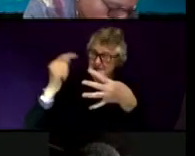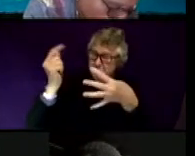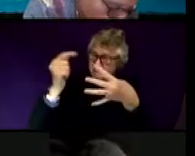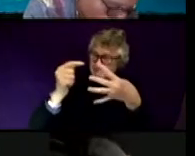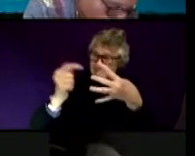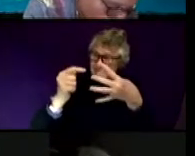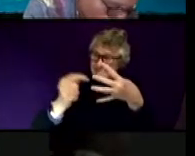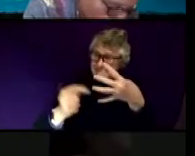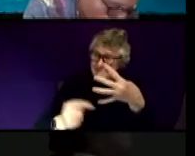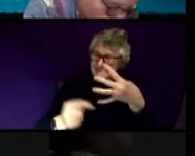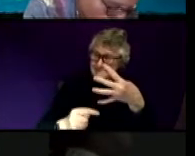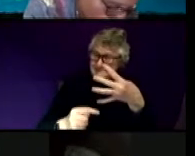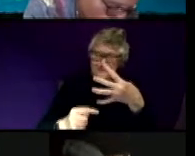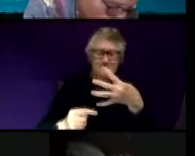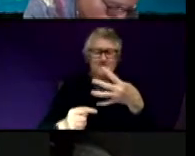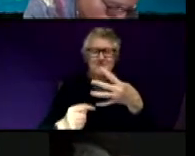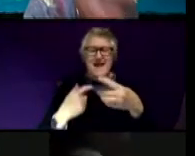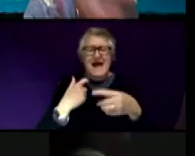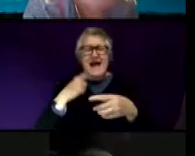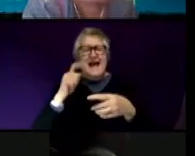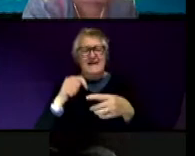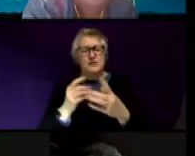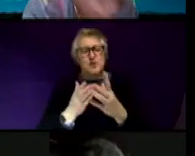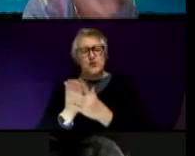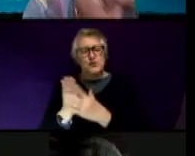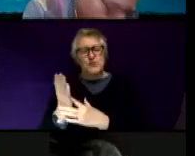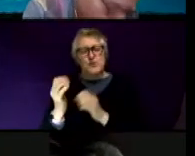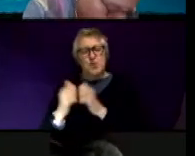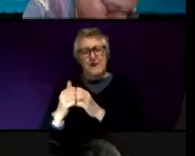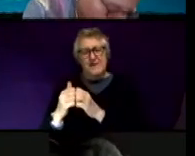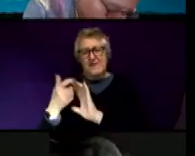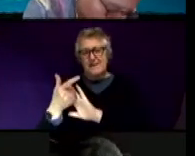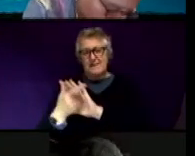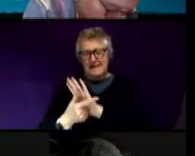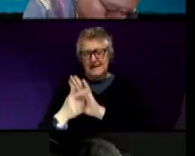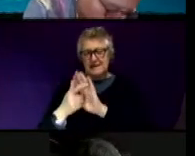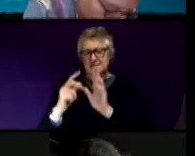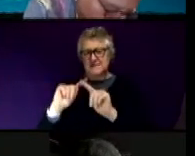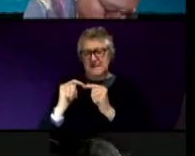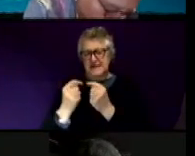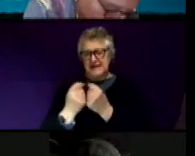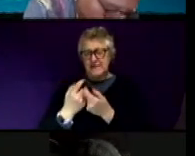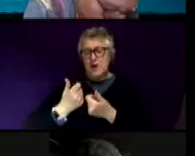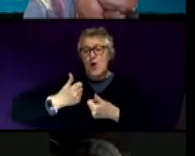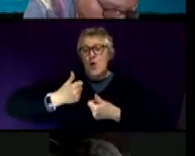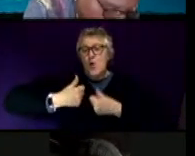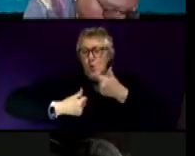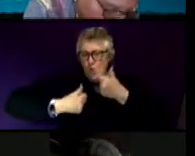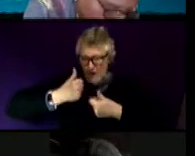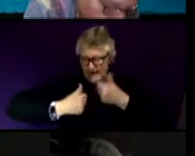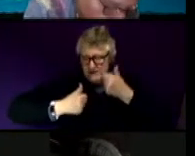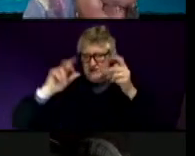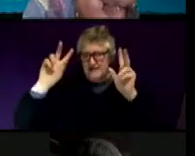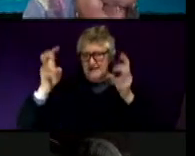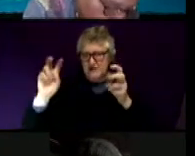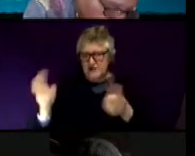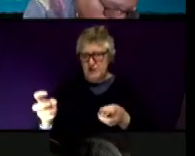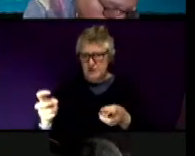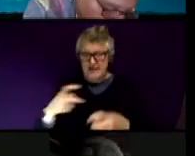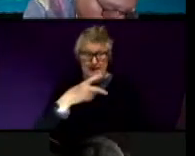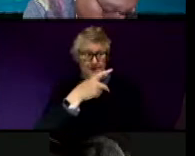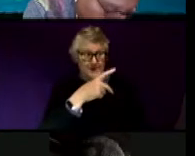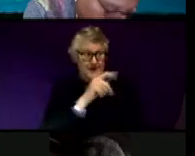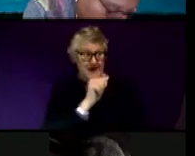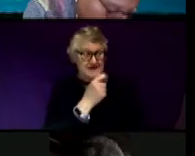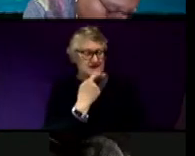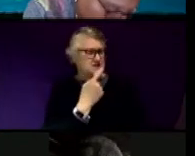the legal team what issues, if PPA says we're you have to bargain with us on